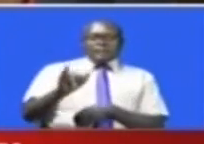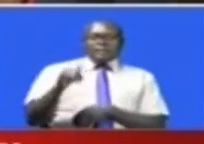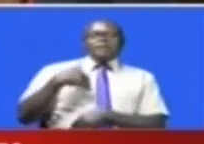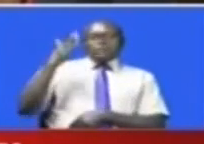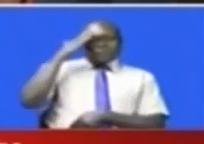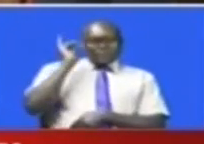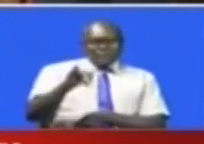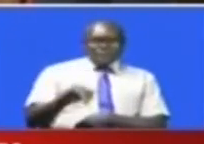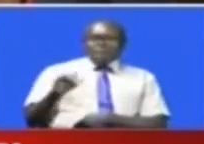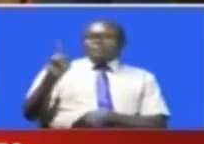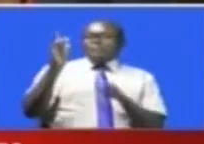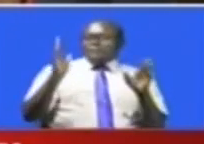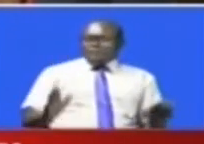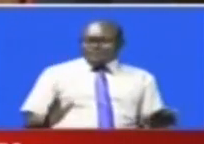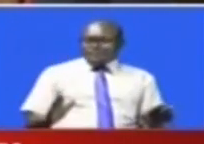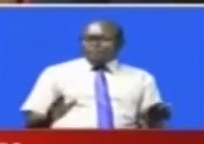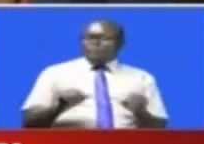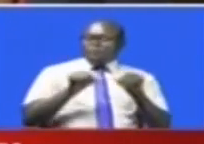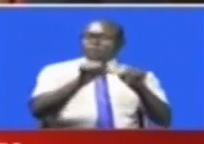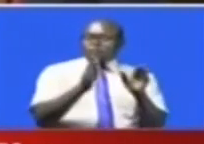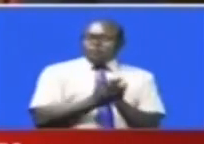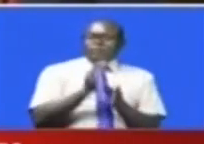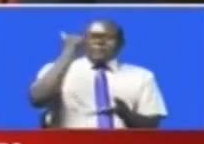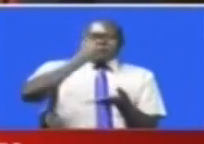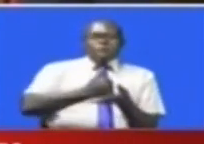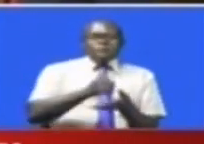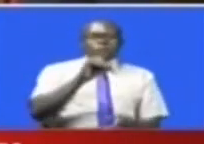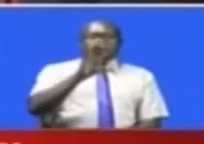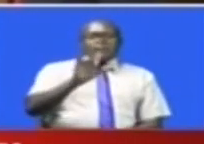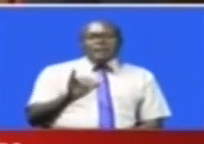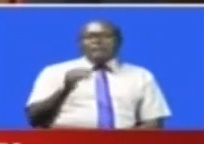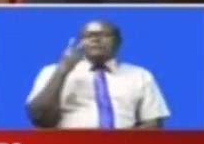know that the CS is still with the DCI officials. Let's see how this plays.